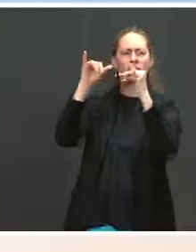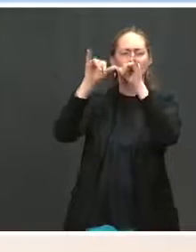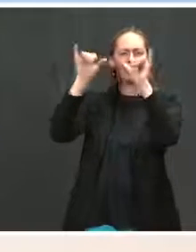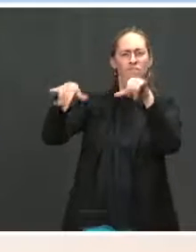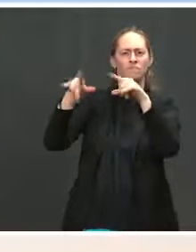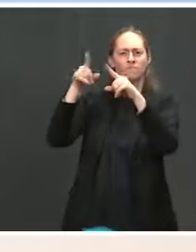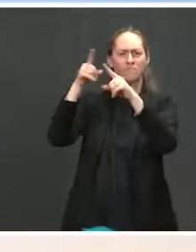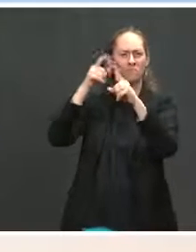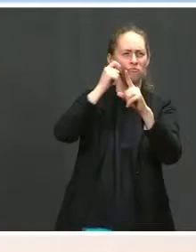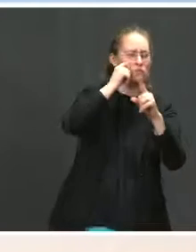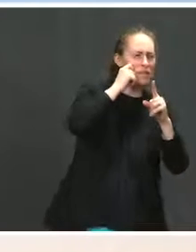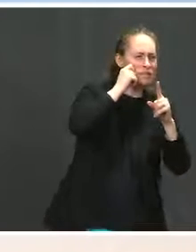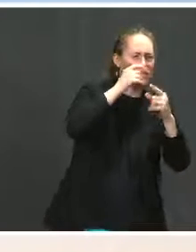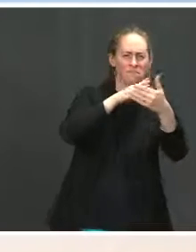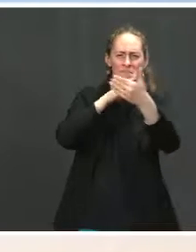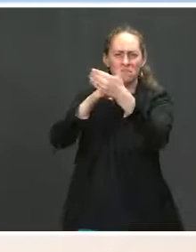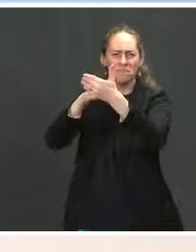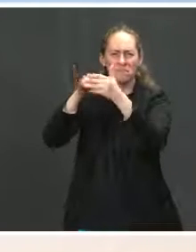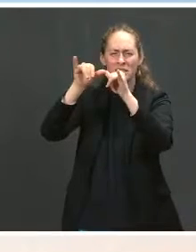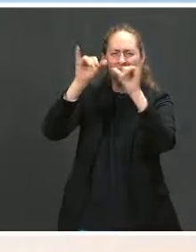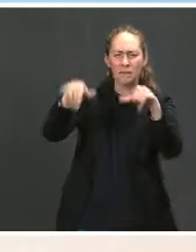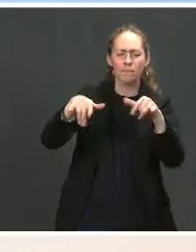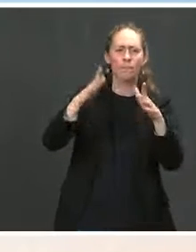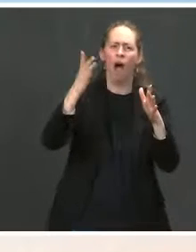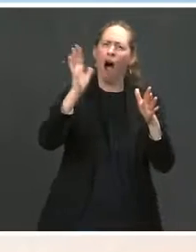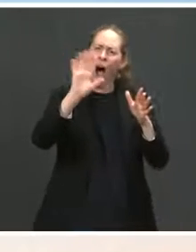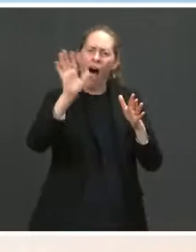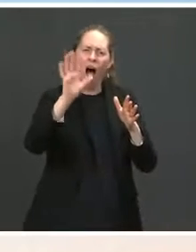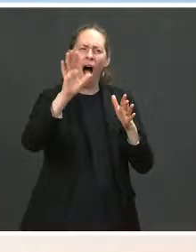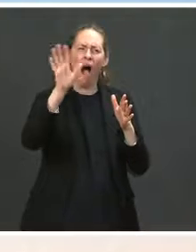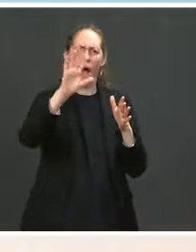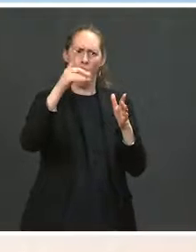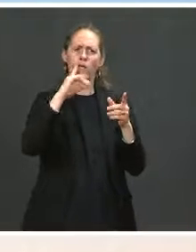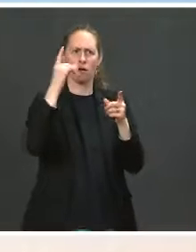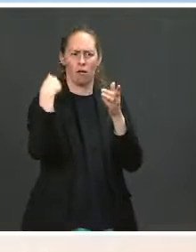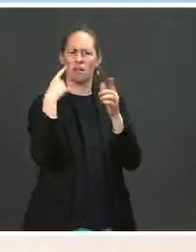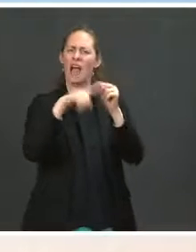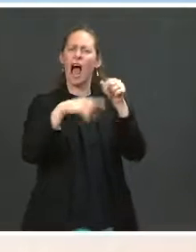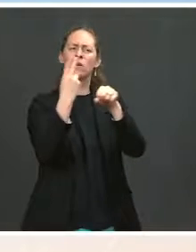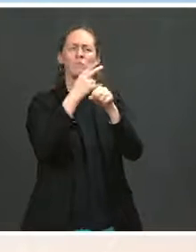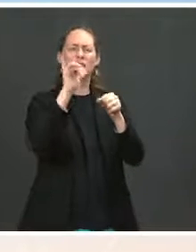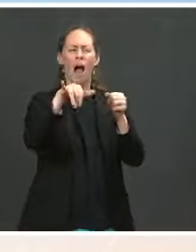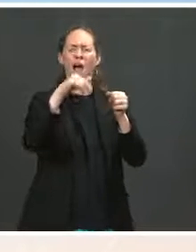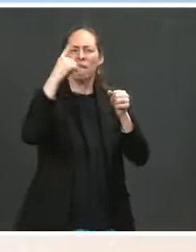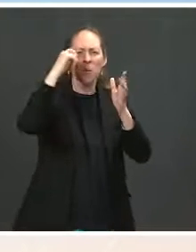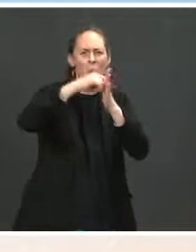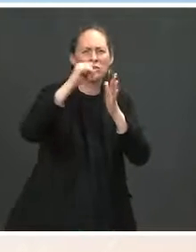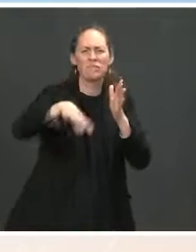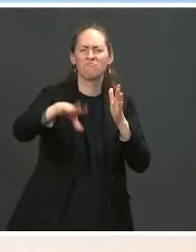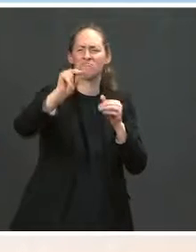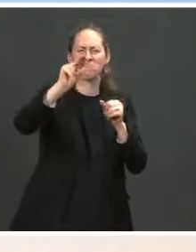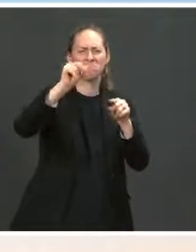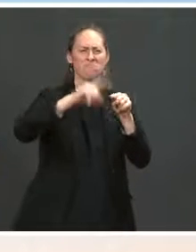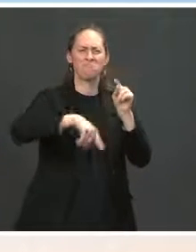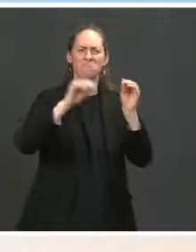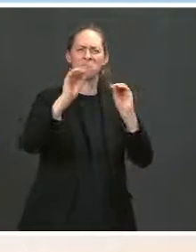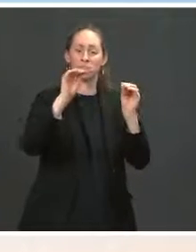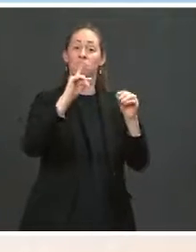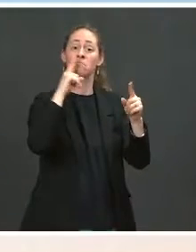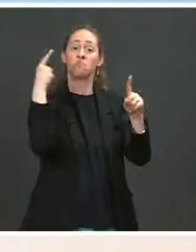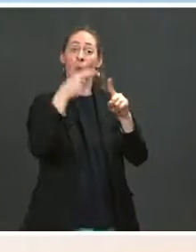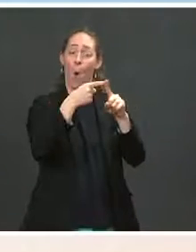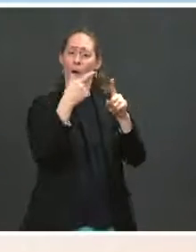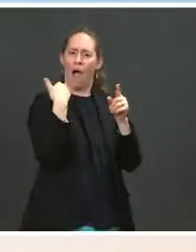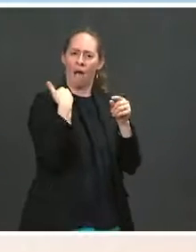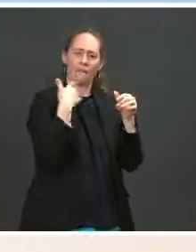minority children? Again, funding cannot be used from this for abortion, but access to health care